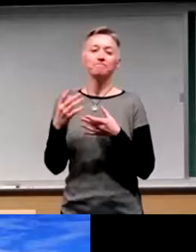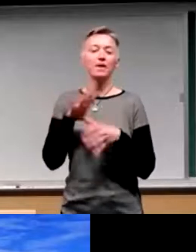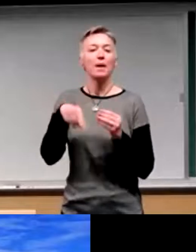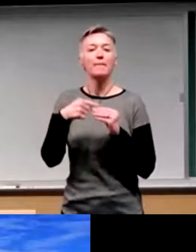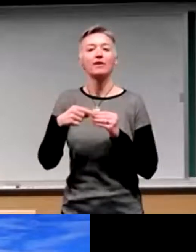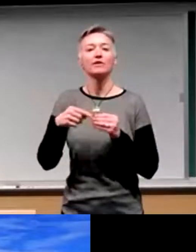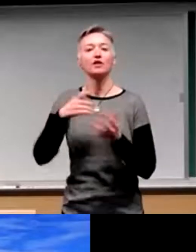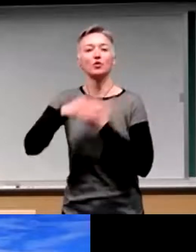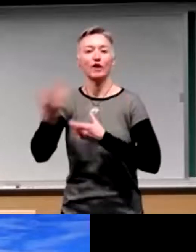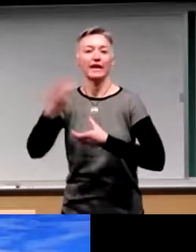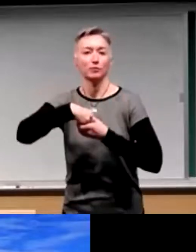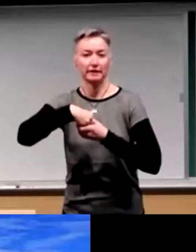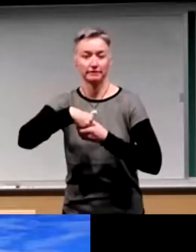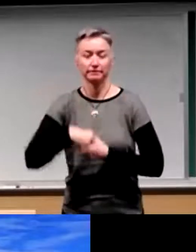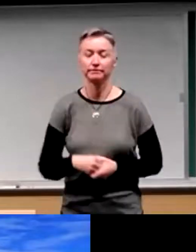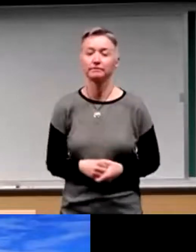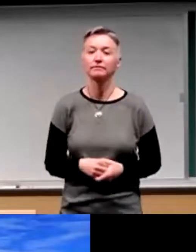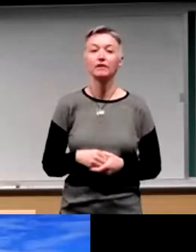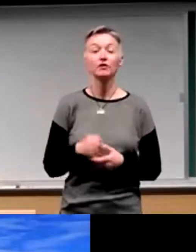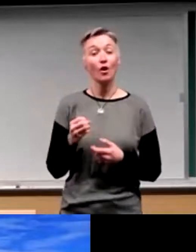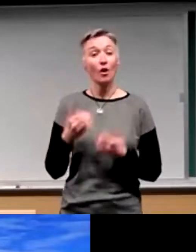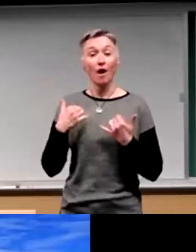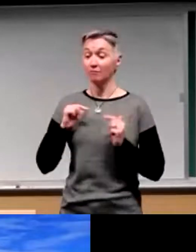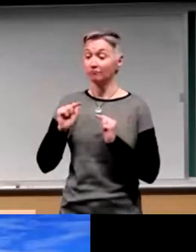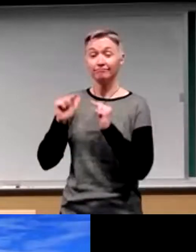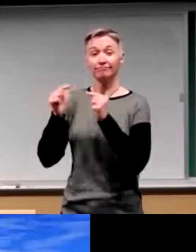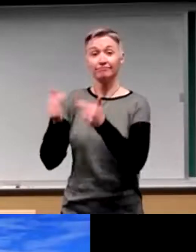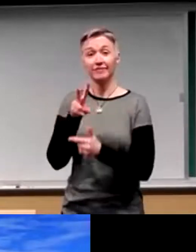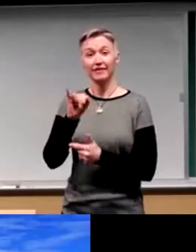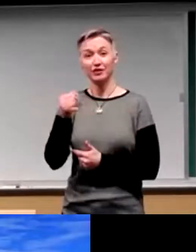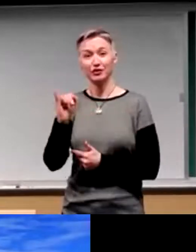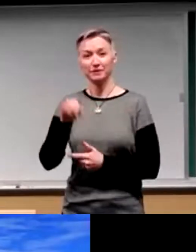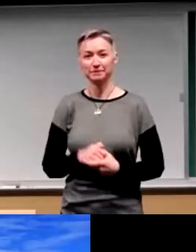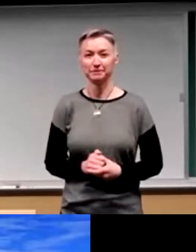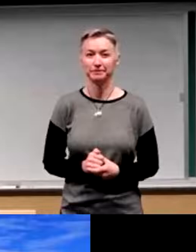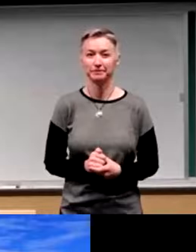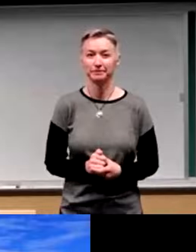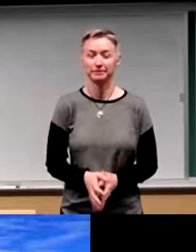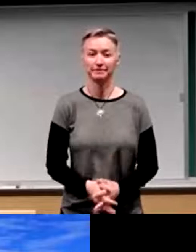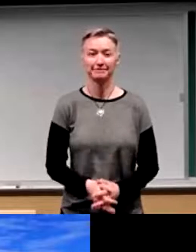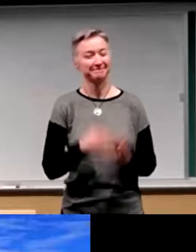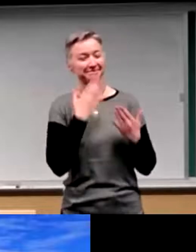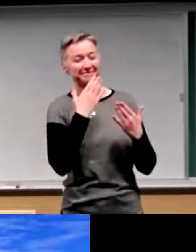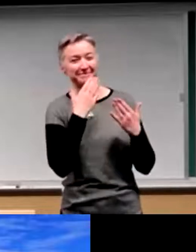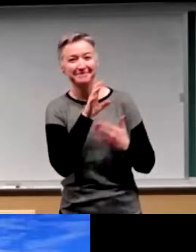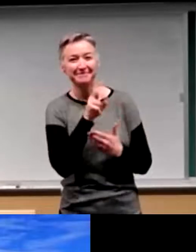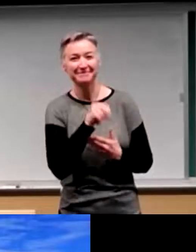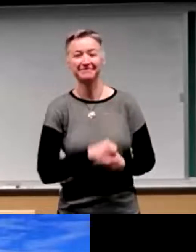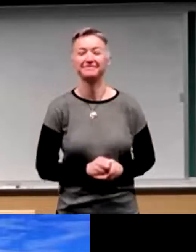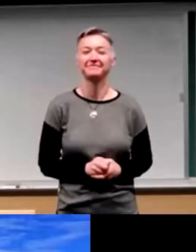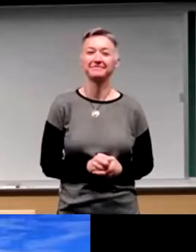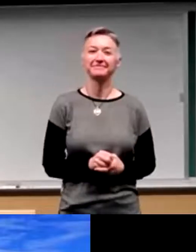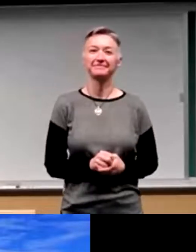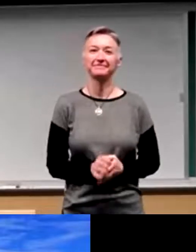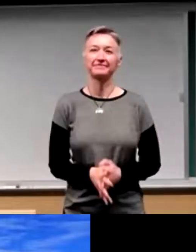recent work in the area. So without further ado, I'll turn it over to DJ. Thank you, Ben.